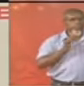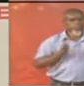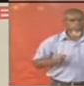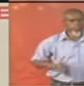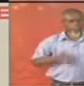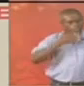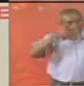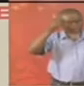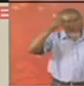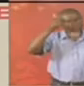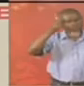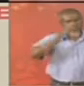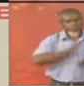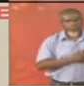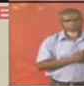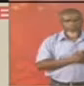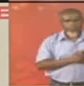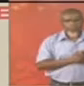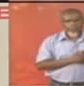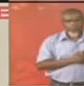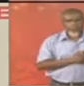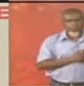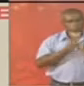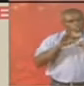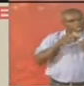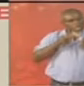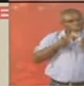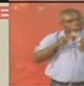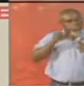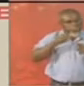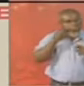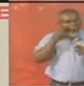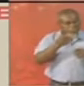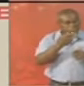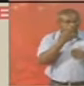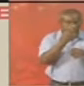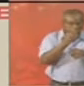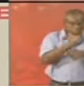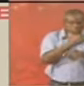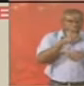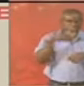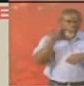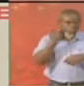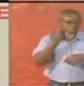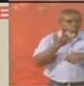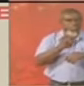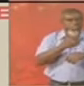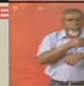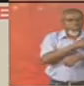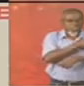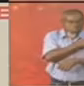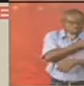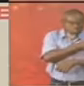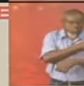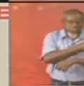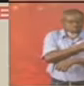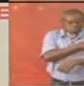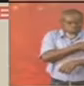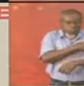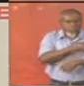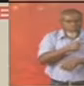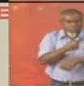that some people refer to. All of those are expected, and they are what we call self-limiting. They're short-lived. And